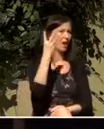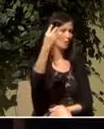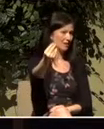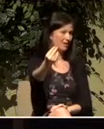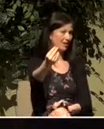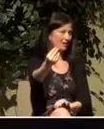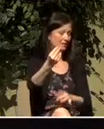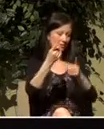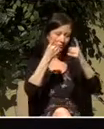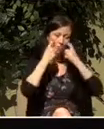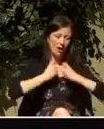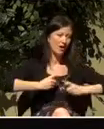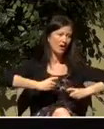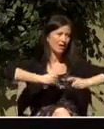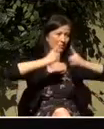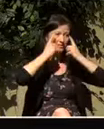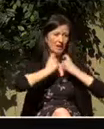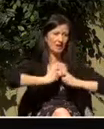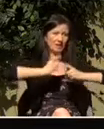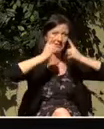bitterly.